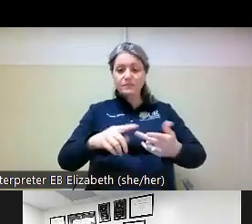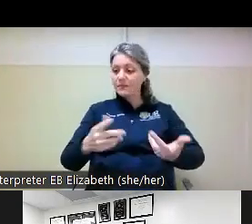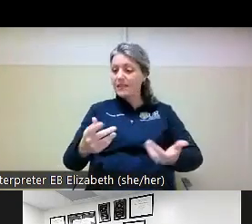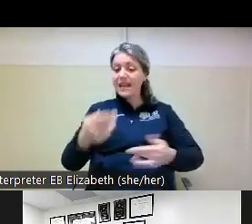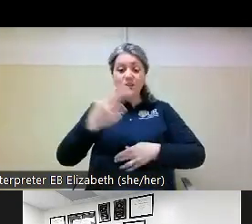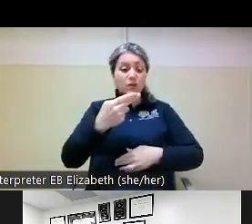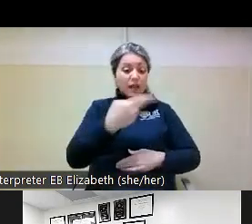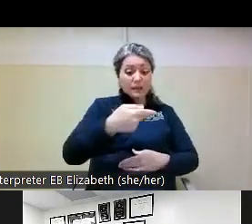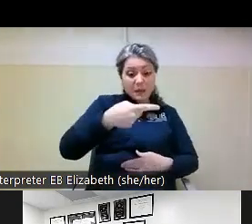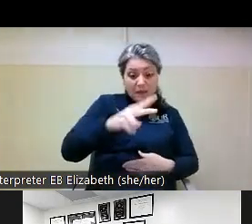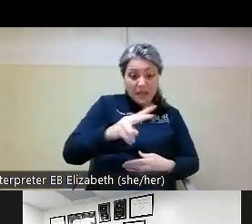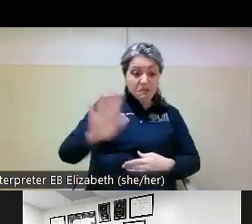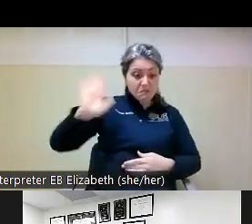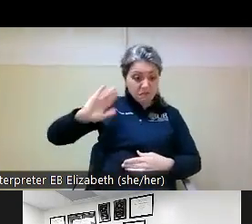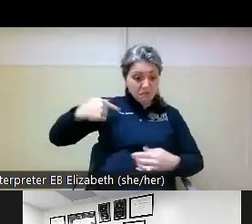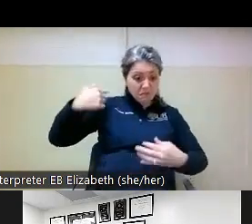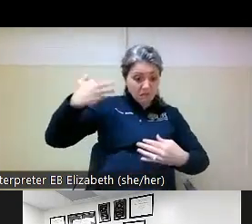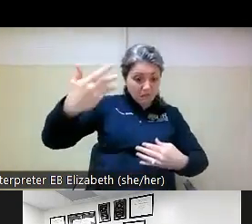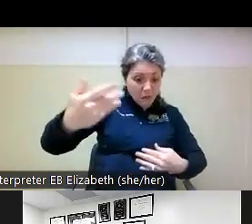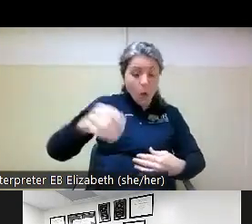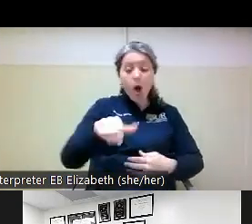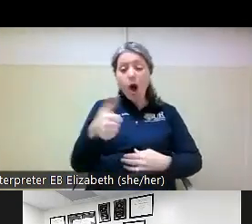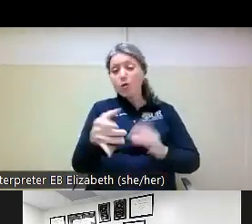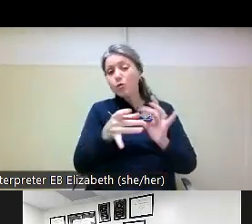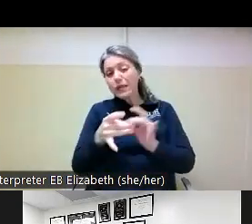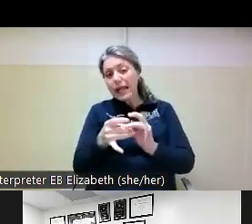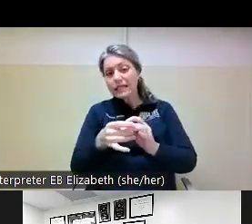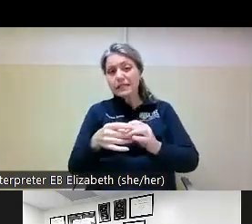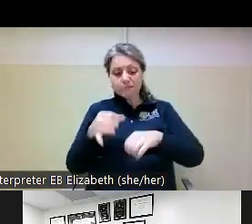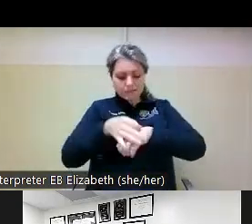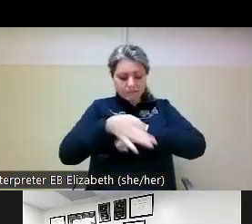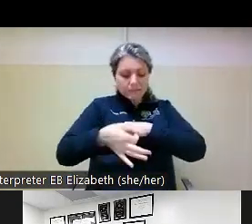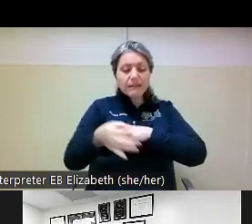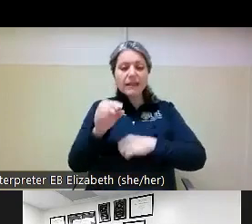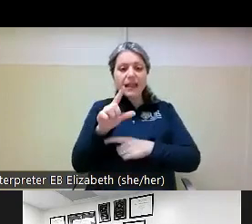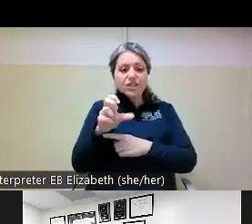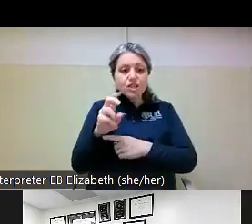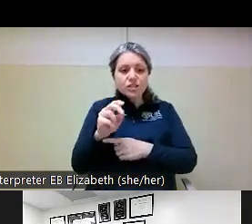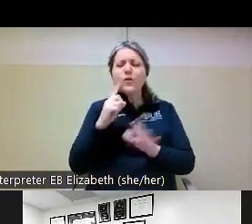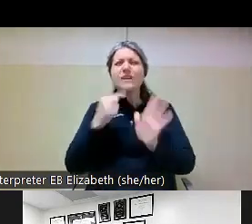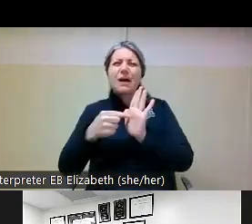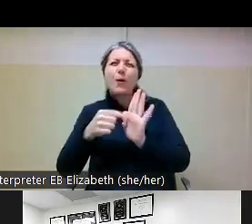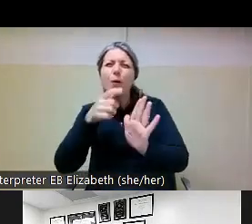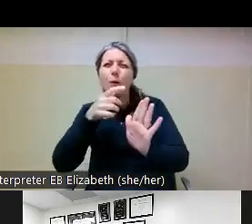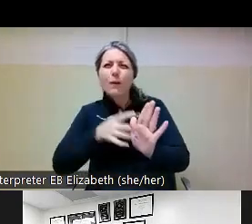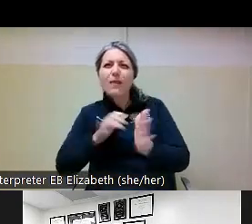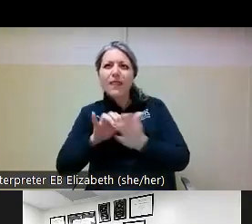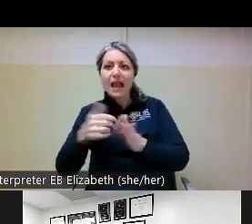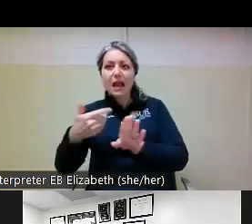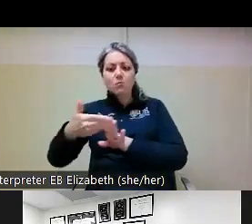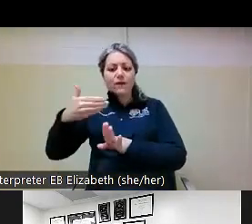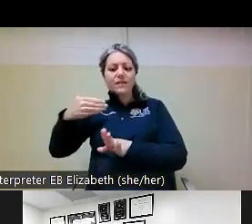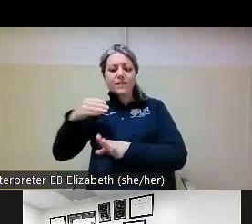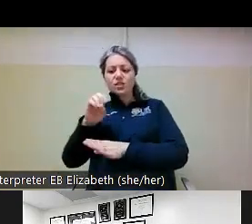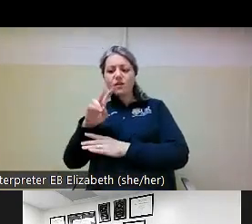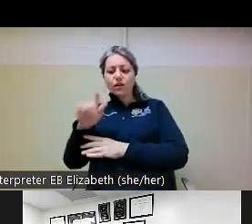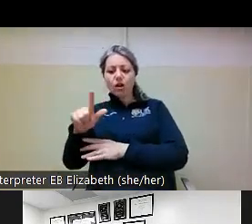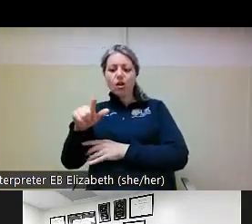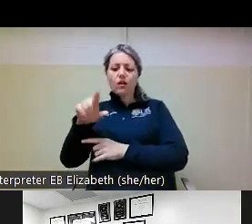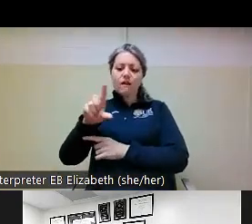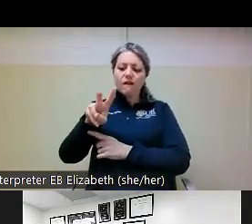HPV infection or other HPV-related lesions, for example, women who have had previous cervical, vulvar, or